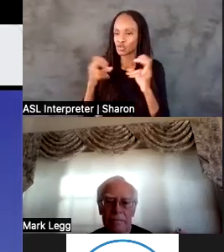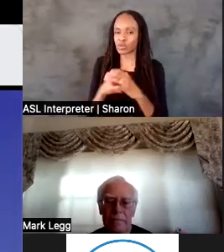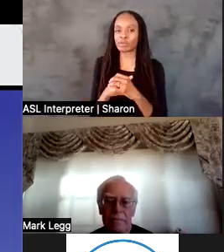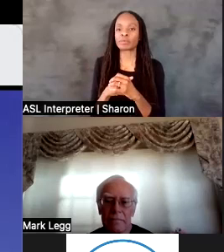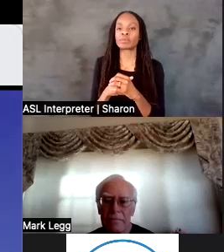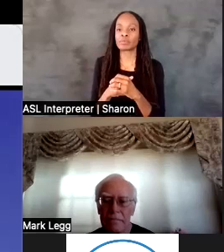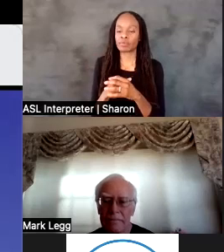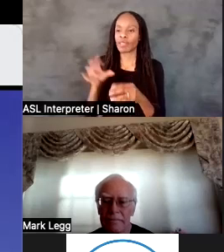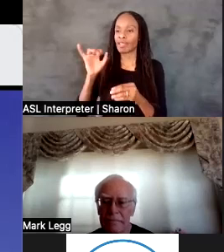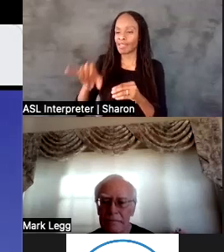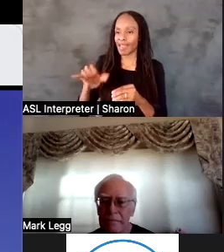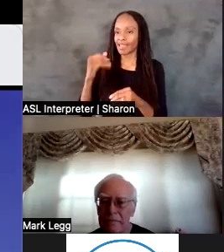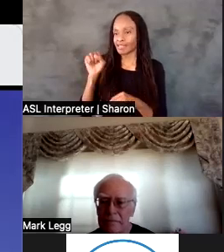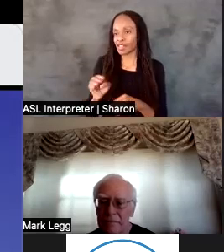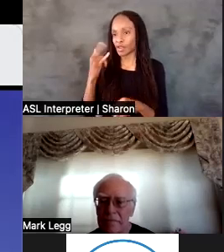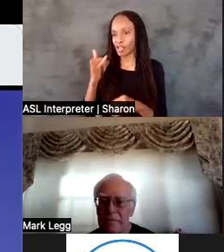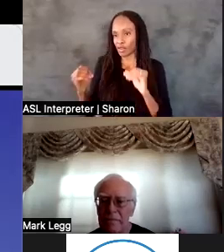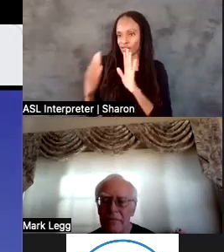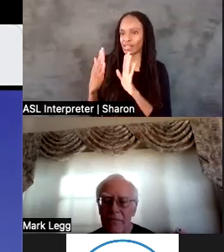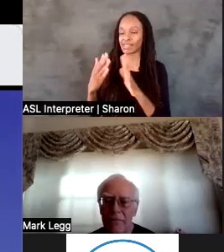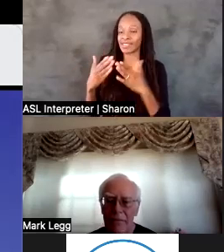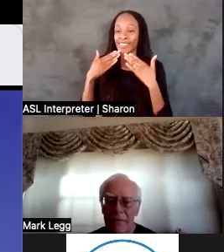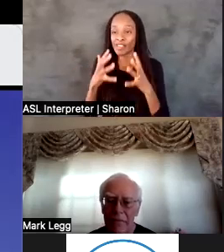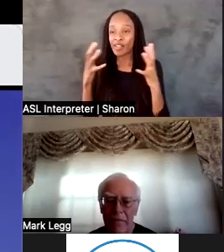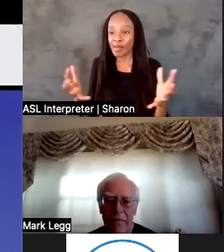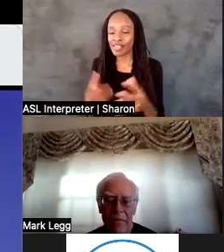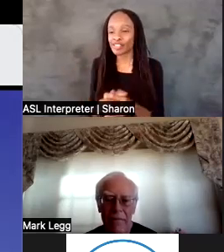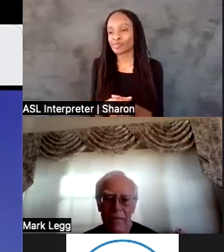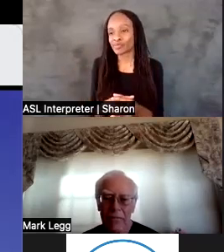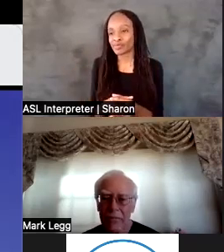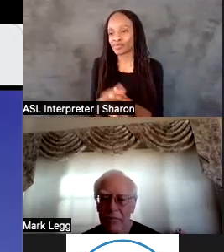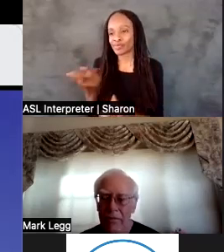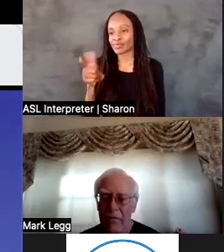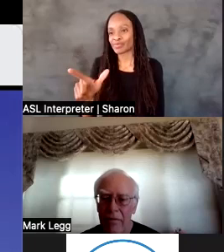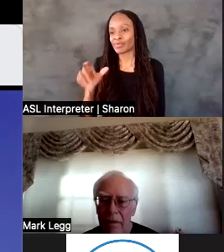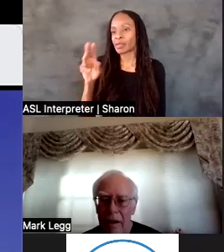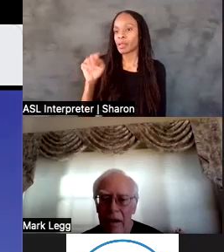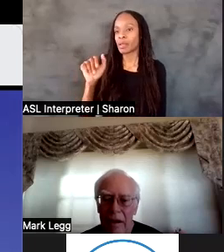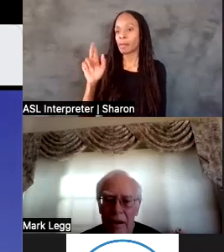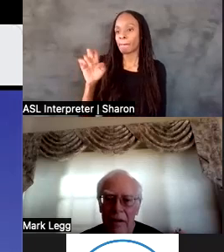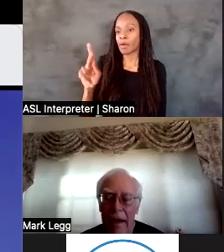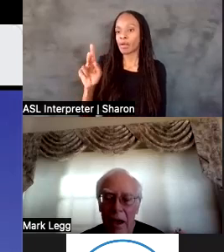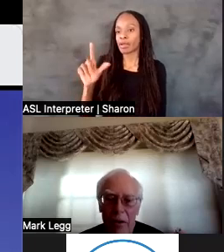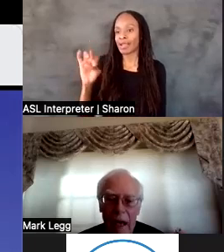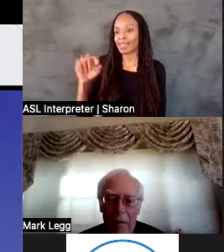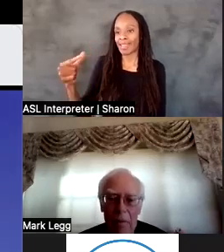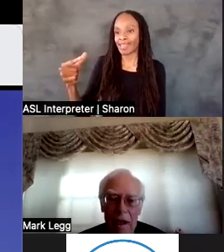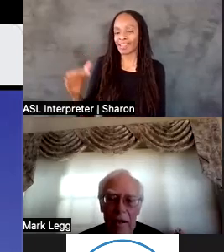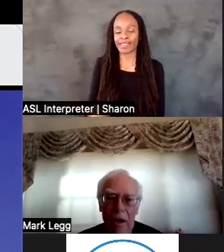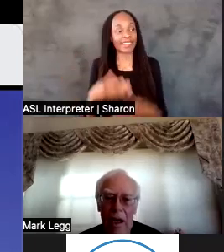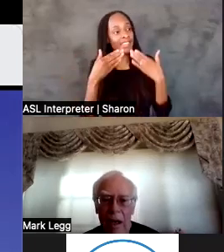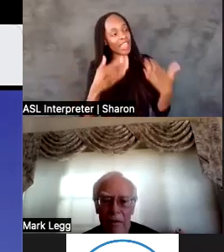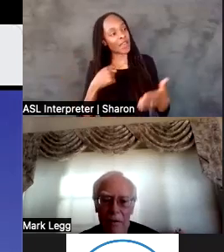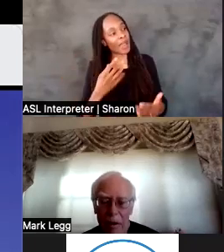that face Southern California. Thank you very much, and I give you now Mark Legg. Thank you. I'm very happy to be